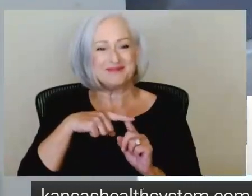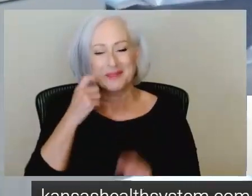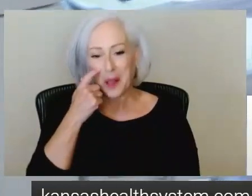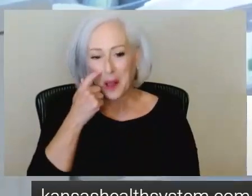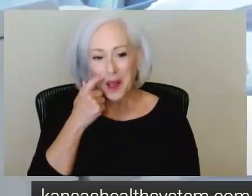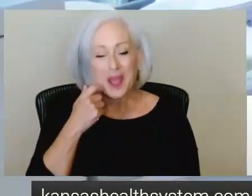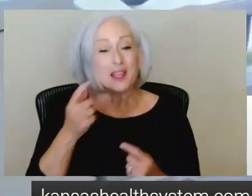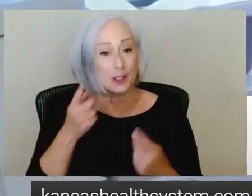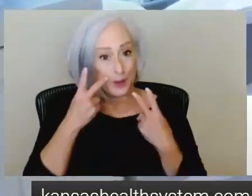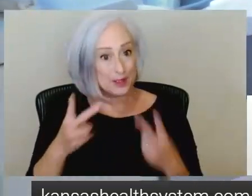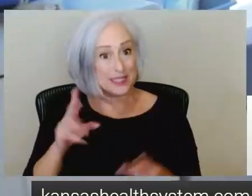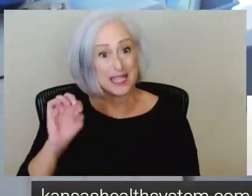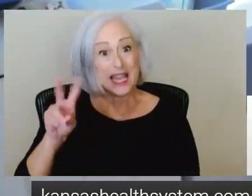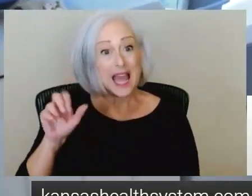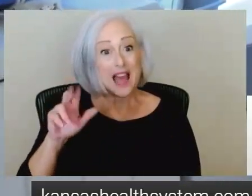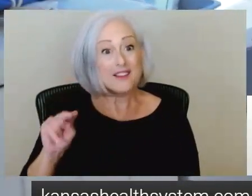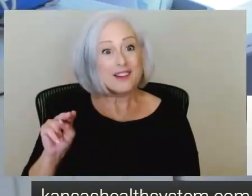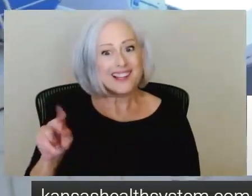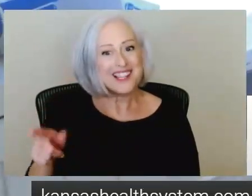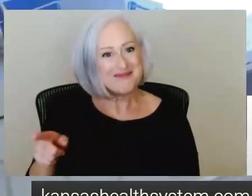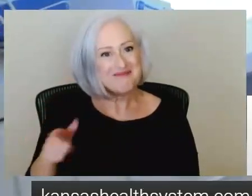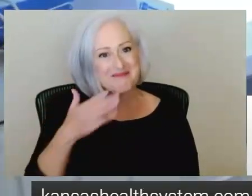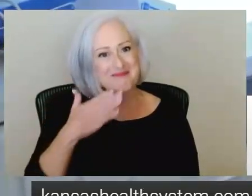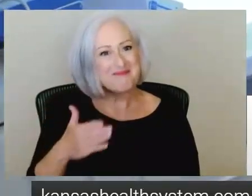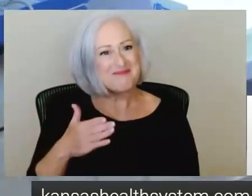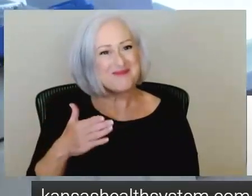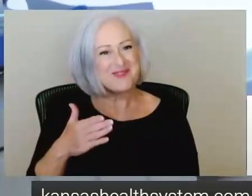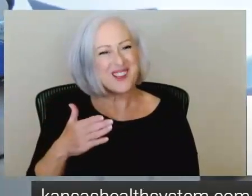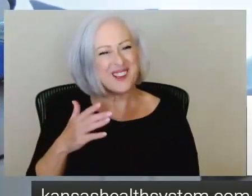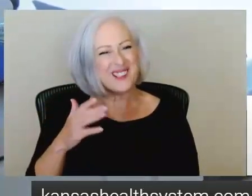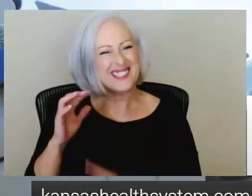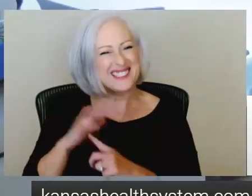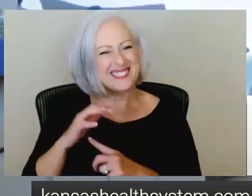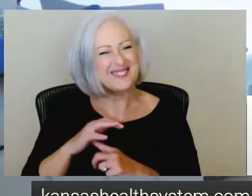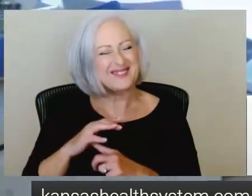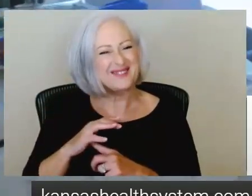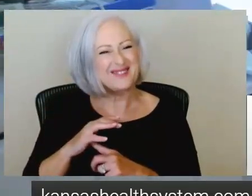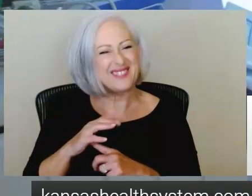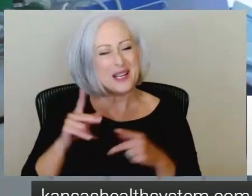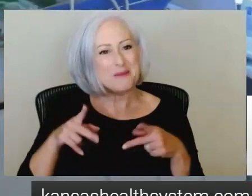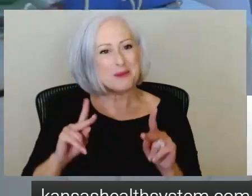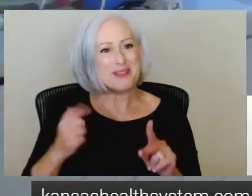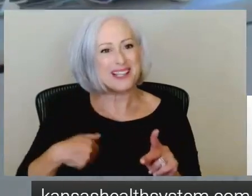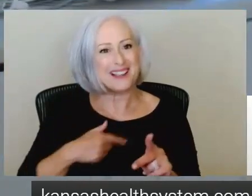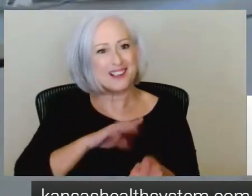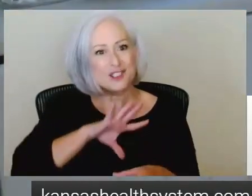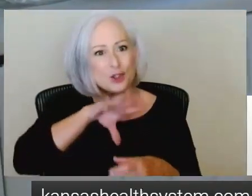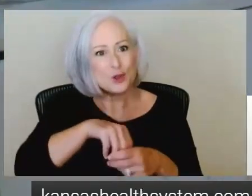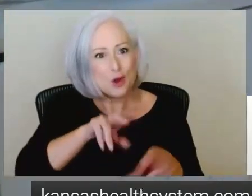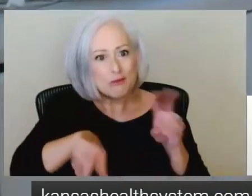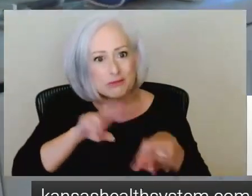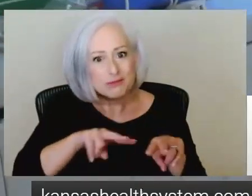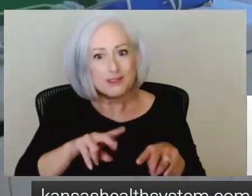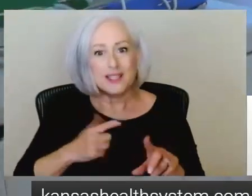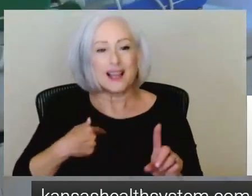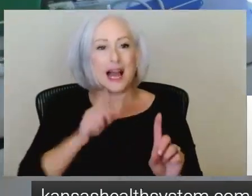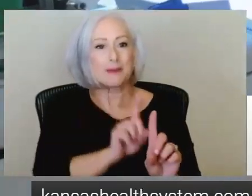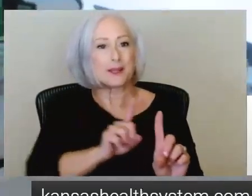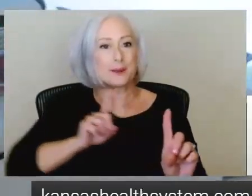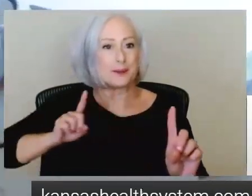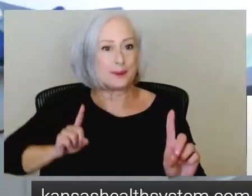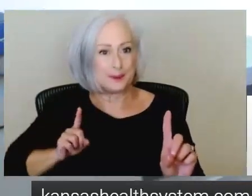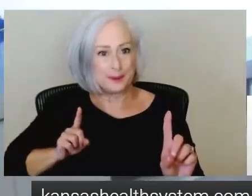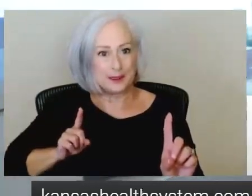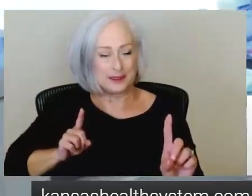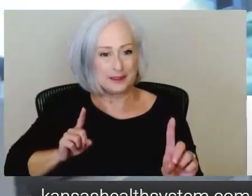see, Evelyn's a pretty good sport, letting us hang out. Hey, I'm going to get out of your way, guys. If you need to go in and do stuff, I'm going to stand behind Cliff,